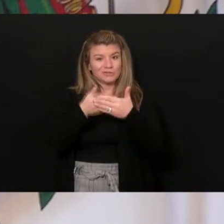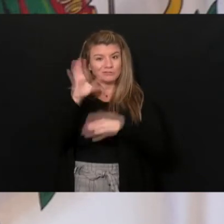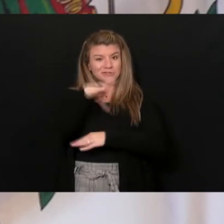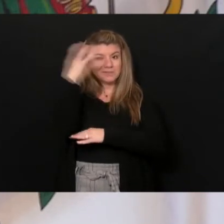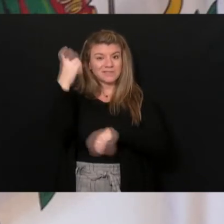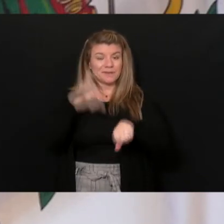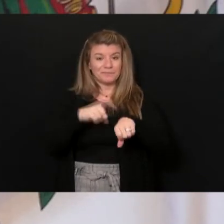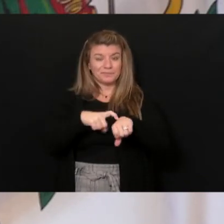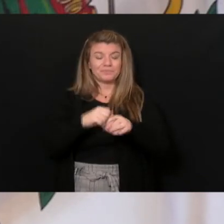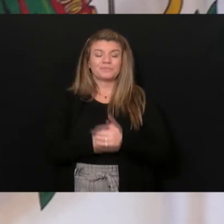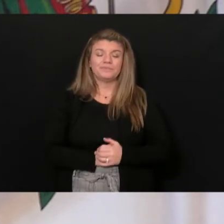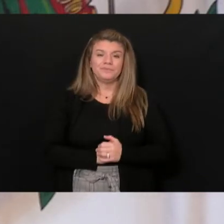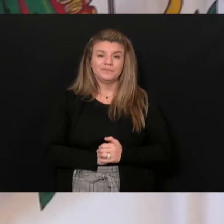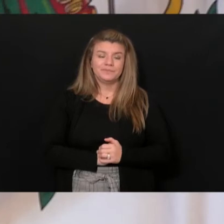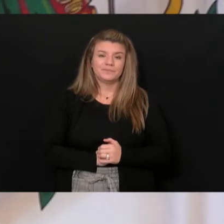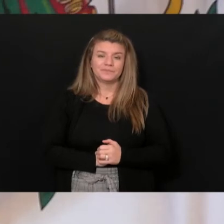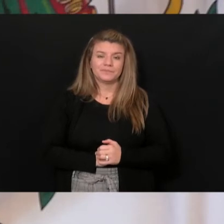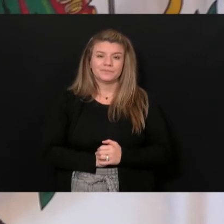Well, I mean, you know,